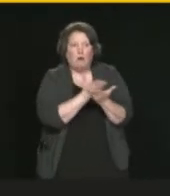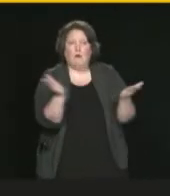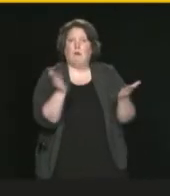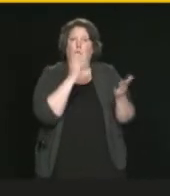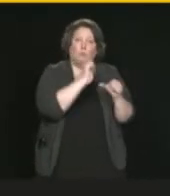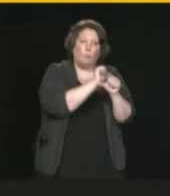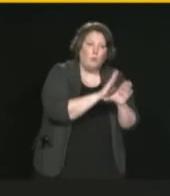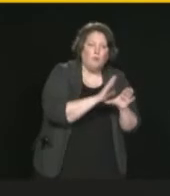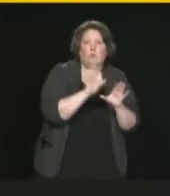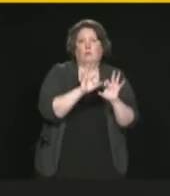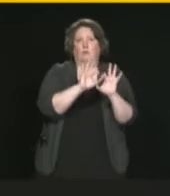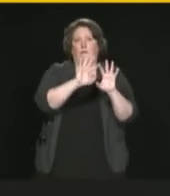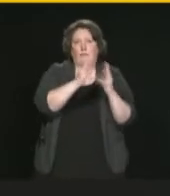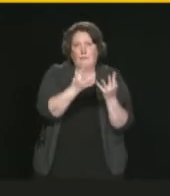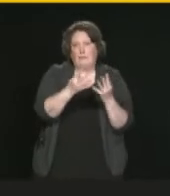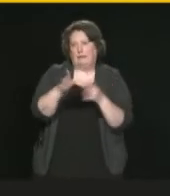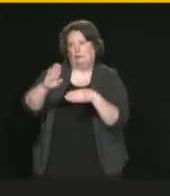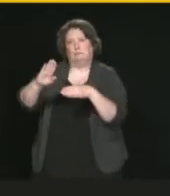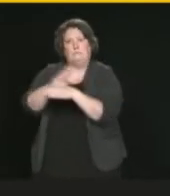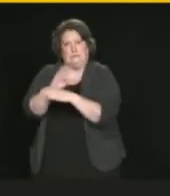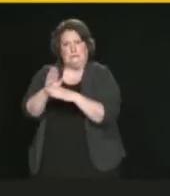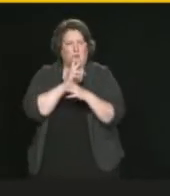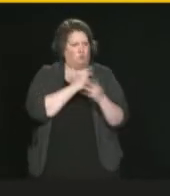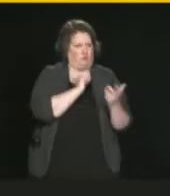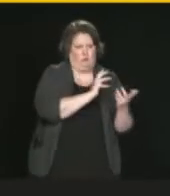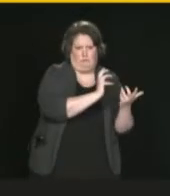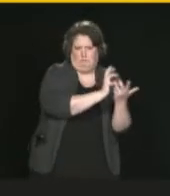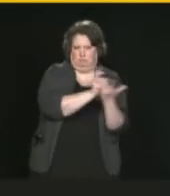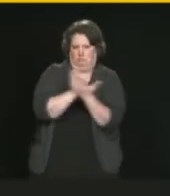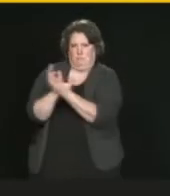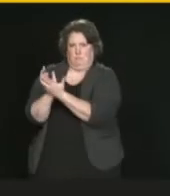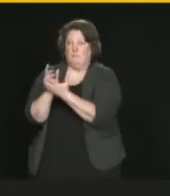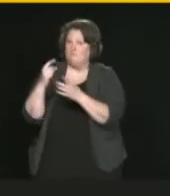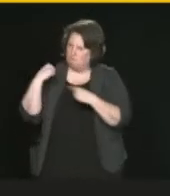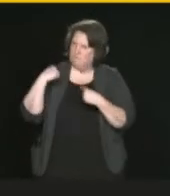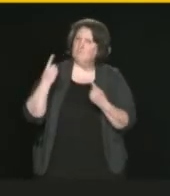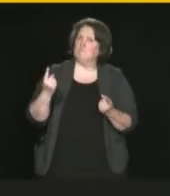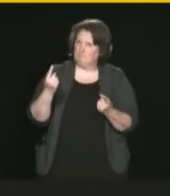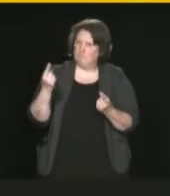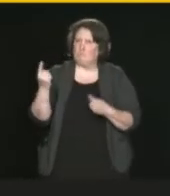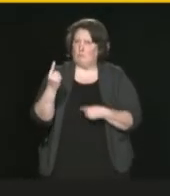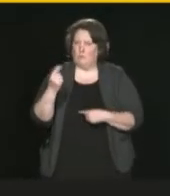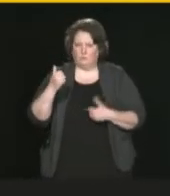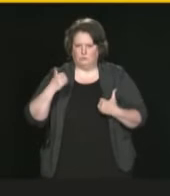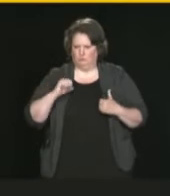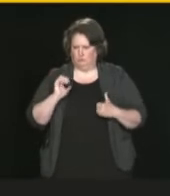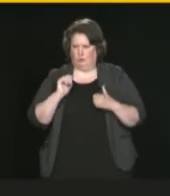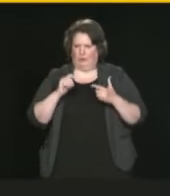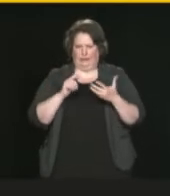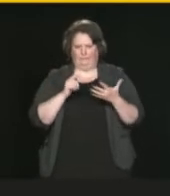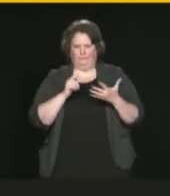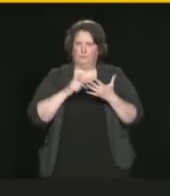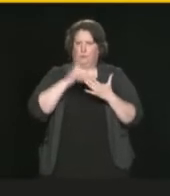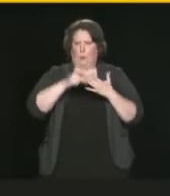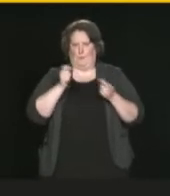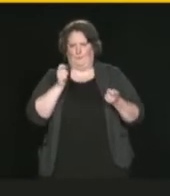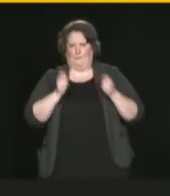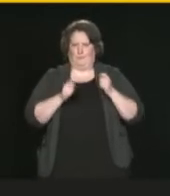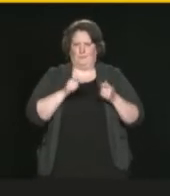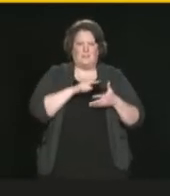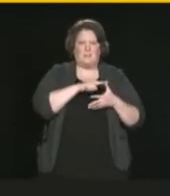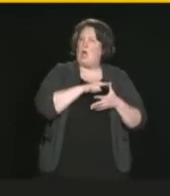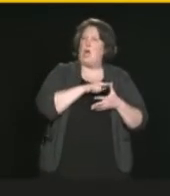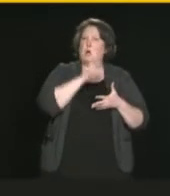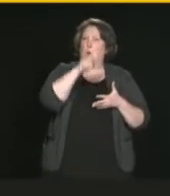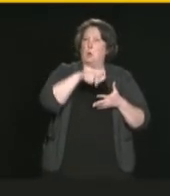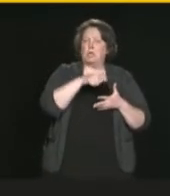country. So we will continue to do that, as we've been doing right from the outset, to change things as we go along. But with respect to the